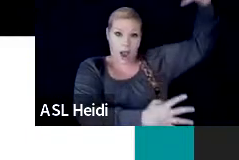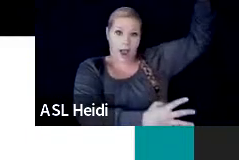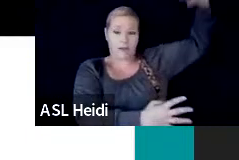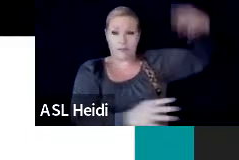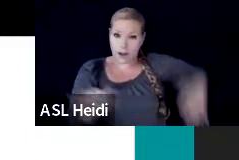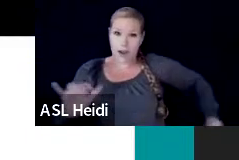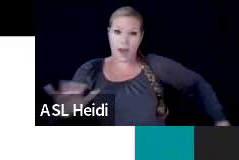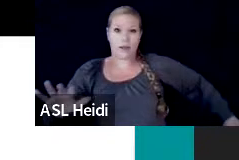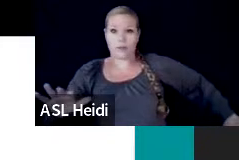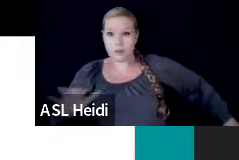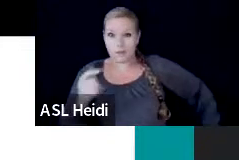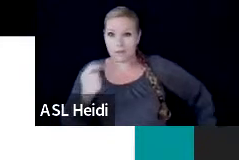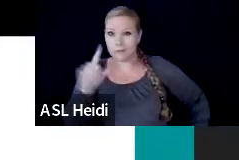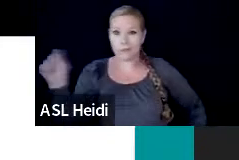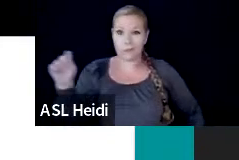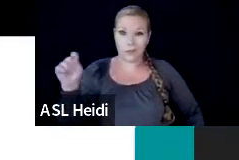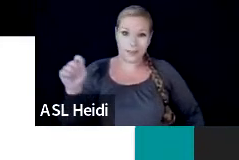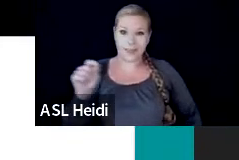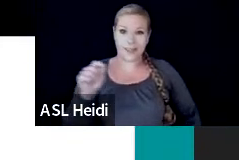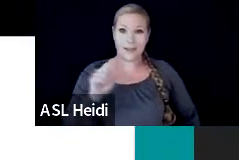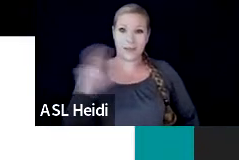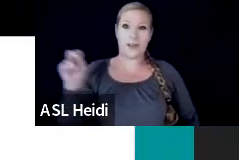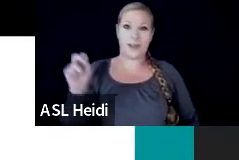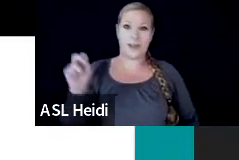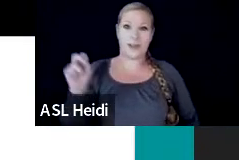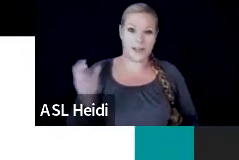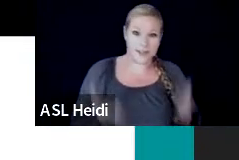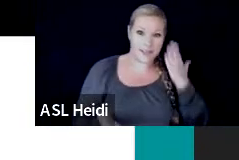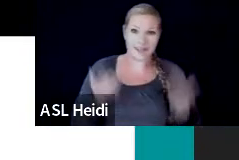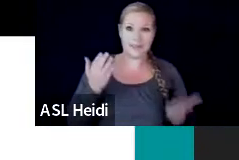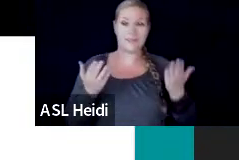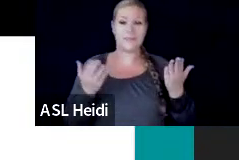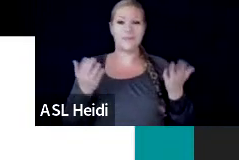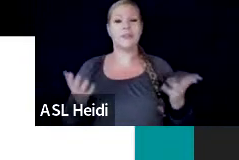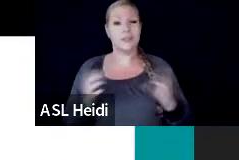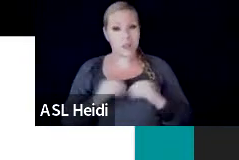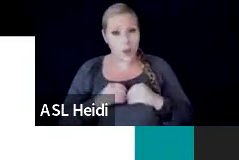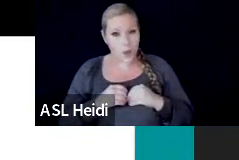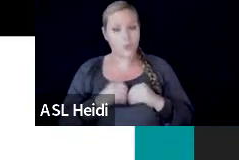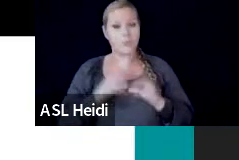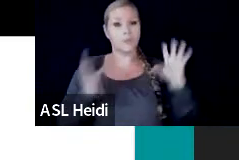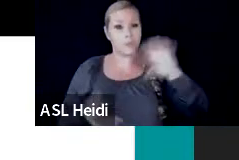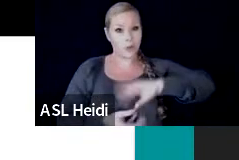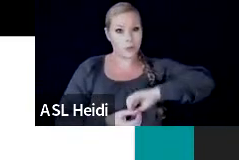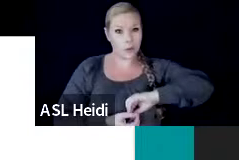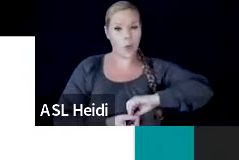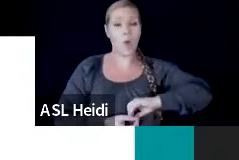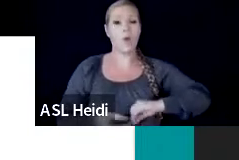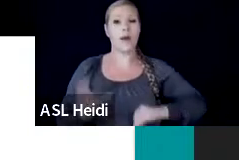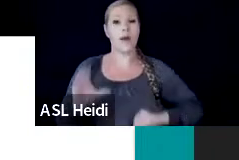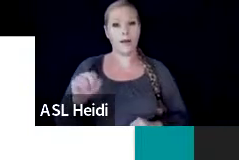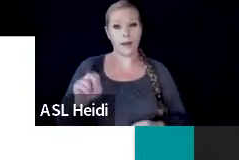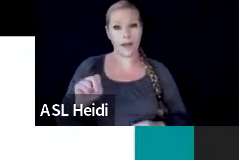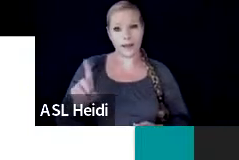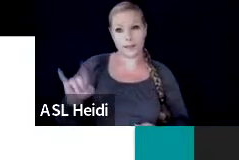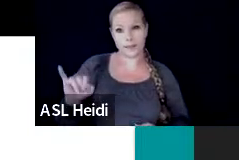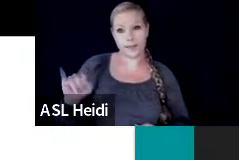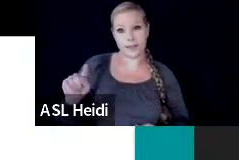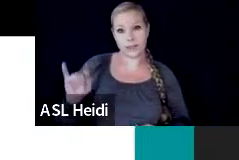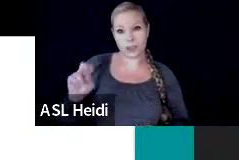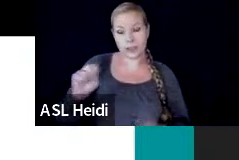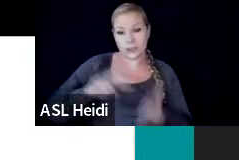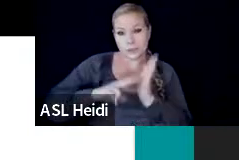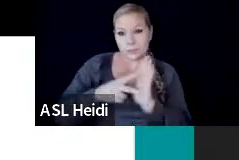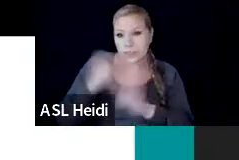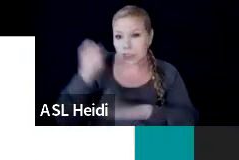dozen. But you can see here that in total, we received 175 conditions. And these are